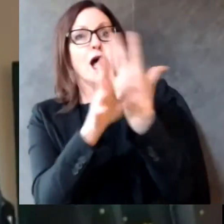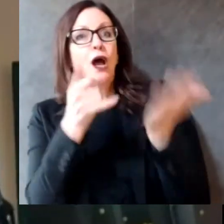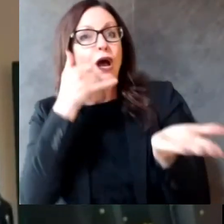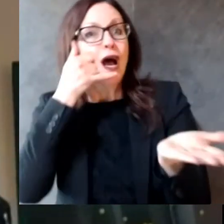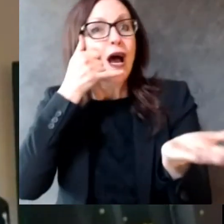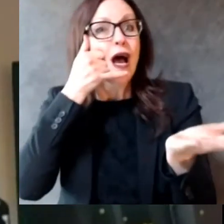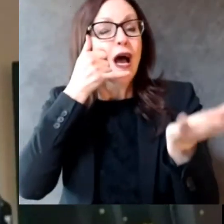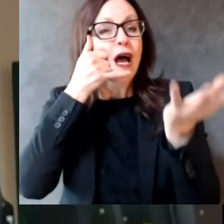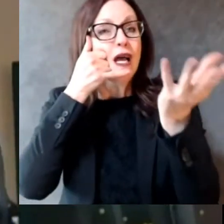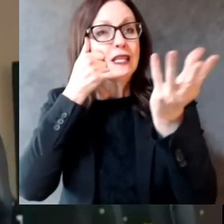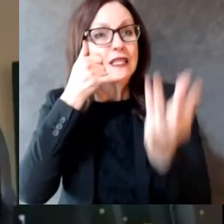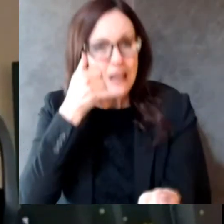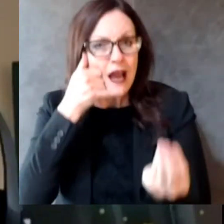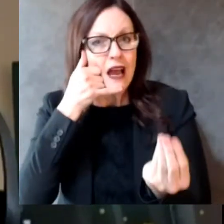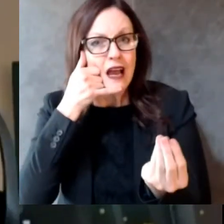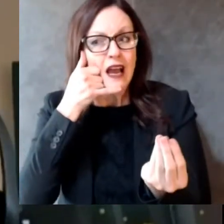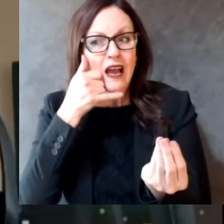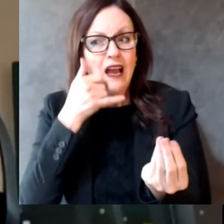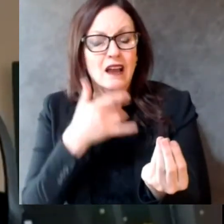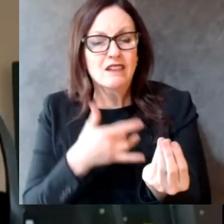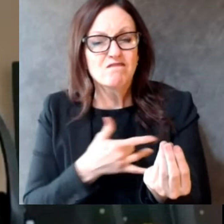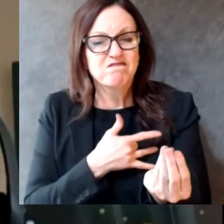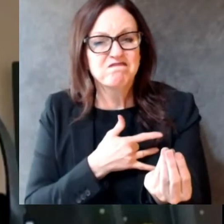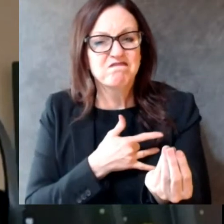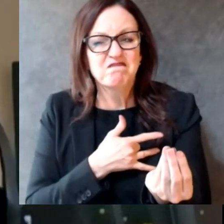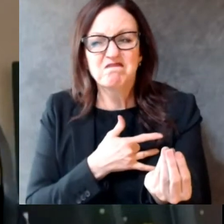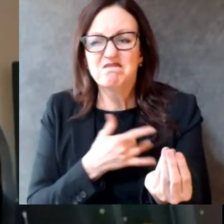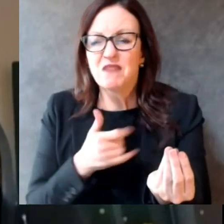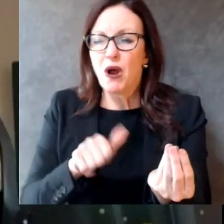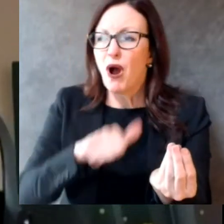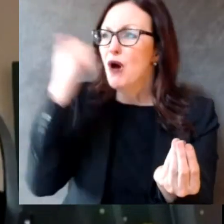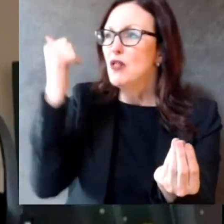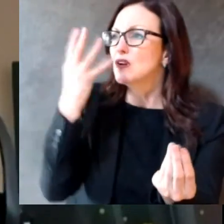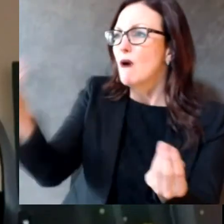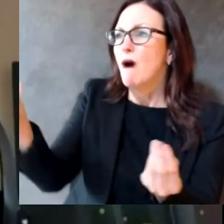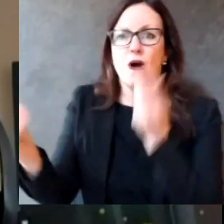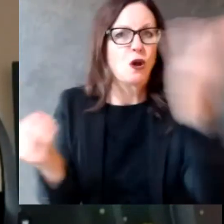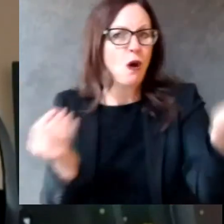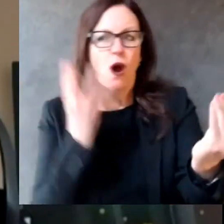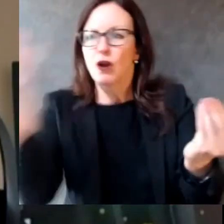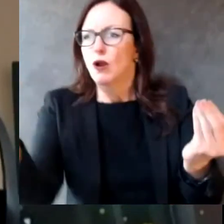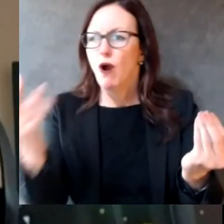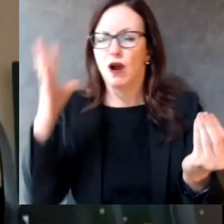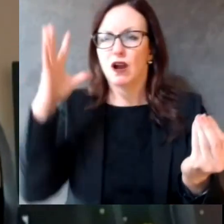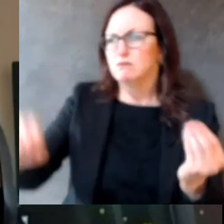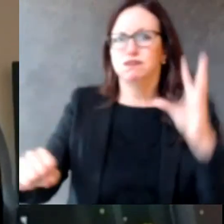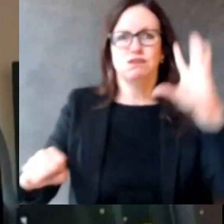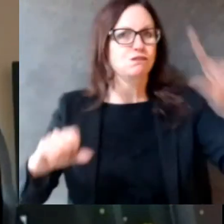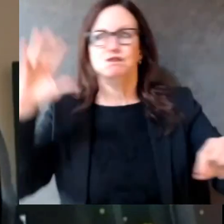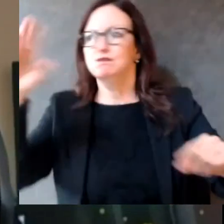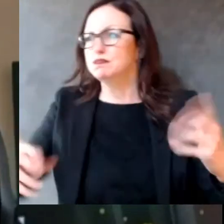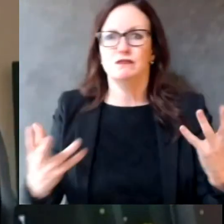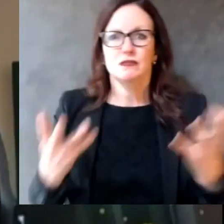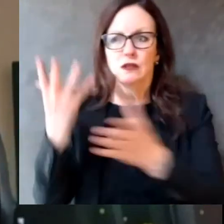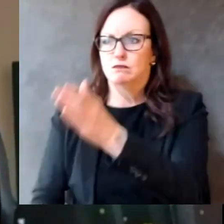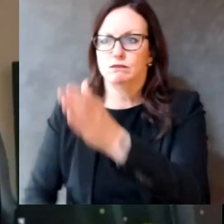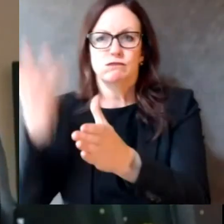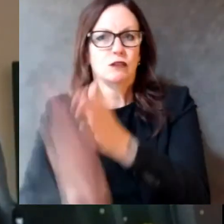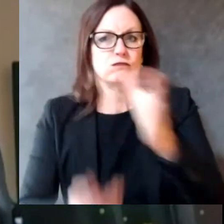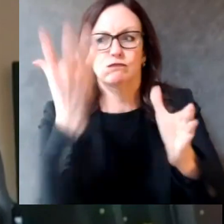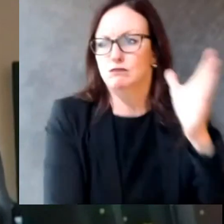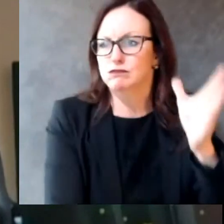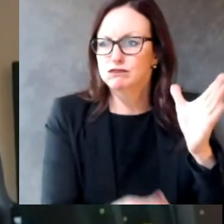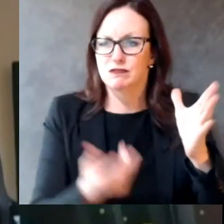overwhelming to hear that cases are still increasing and that we're still losing friends and neighbors to this